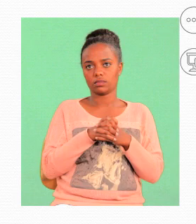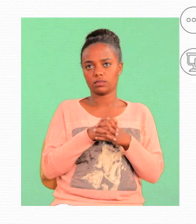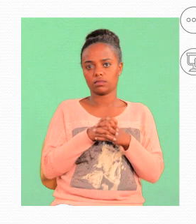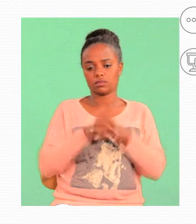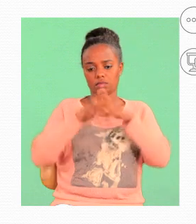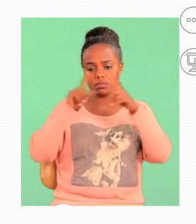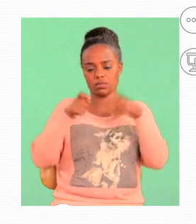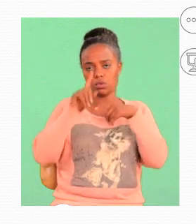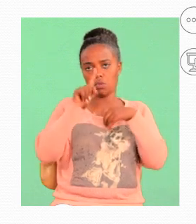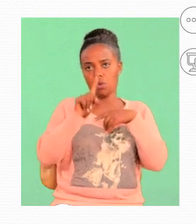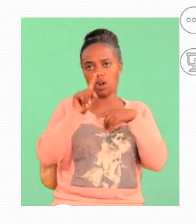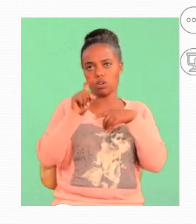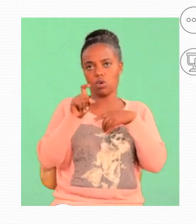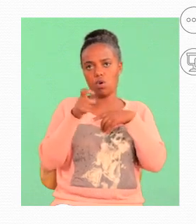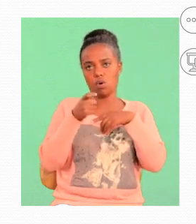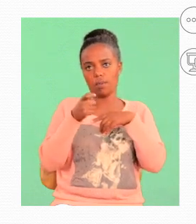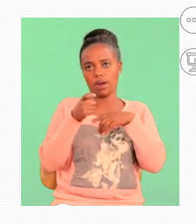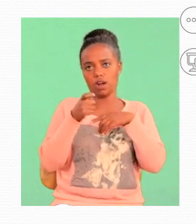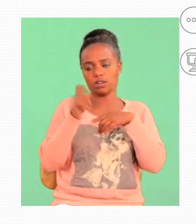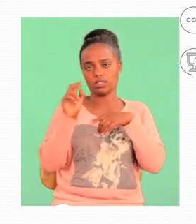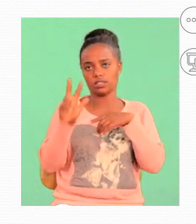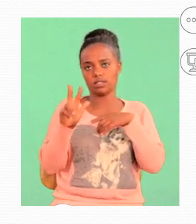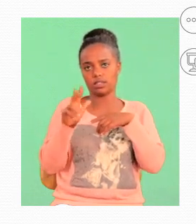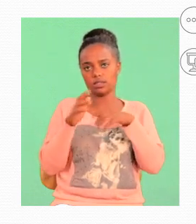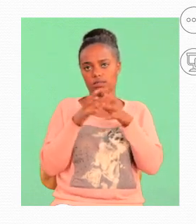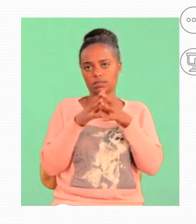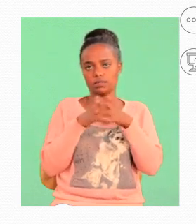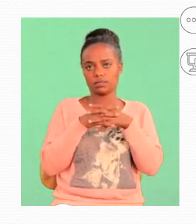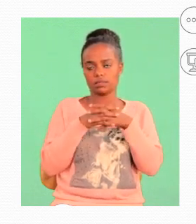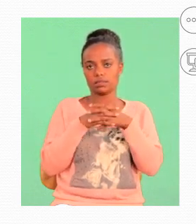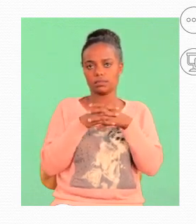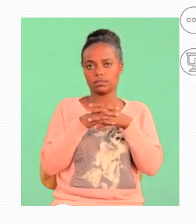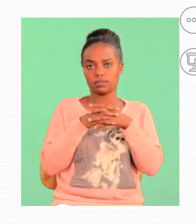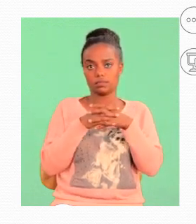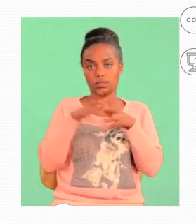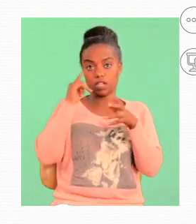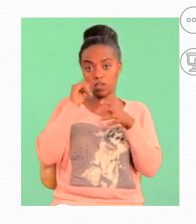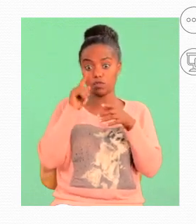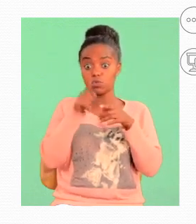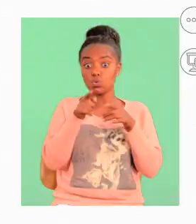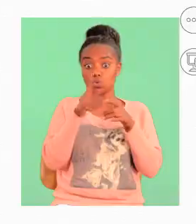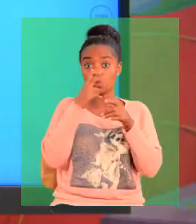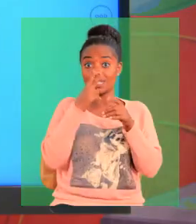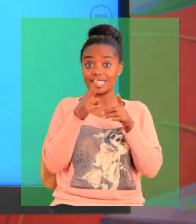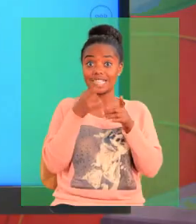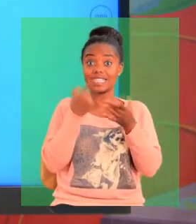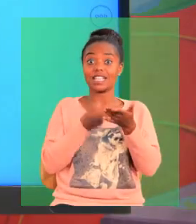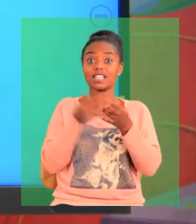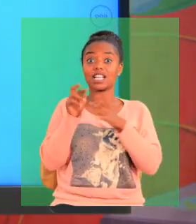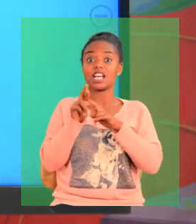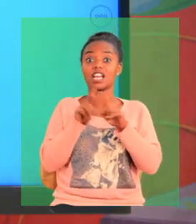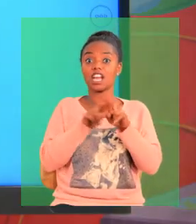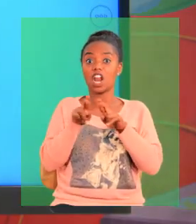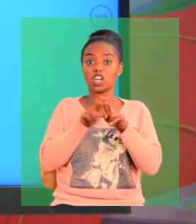1 comma 3. If you take this relation,